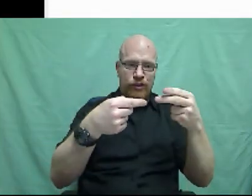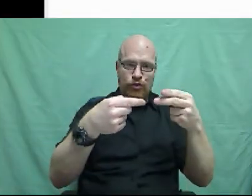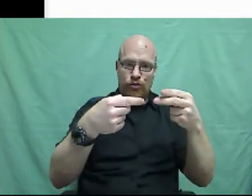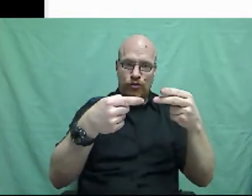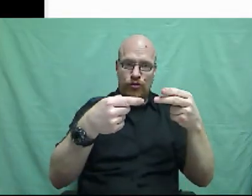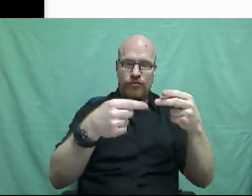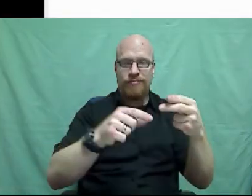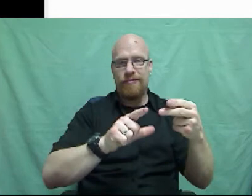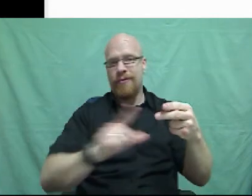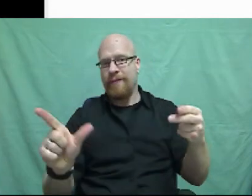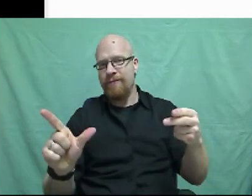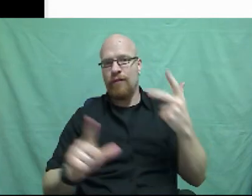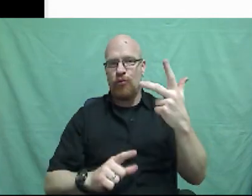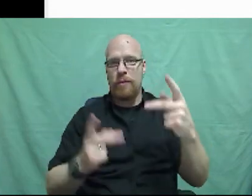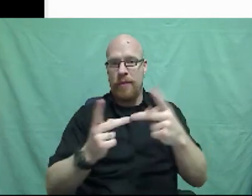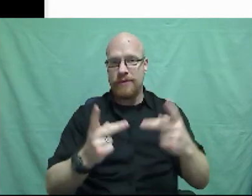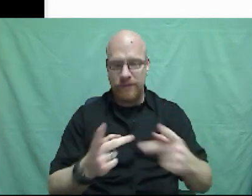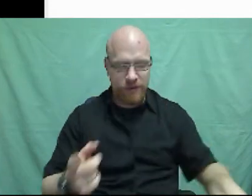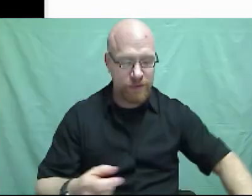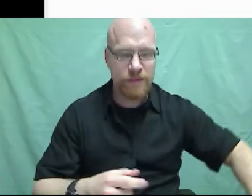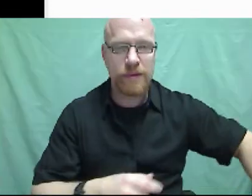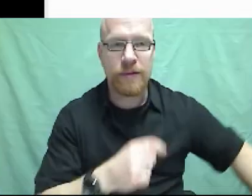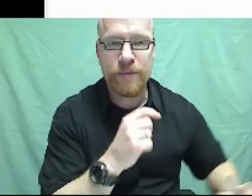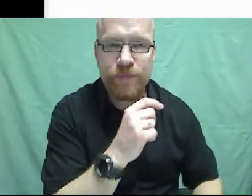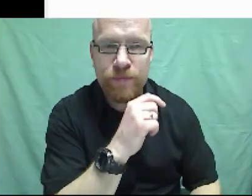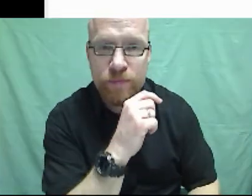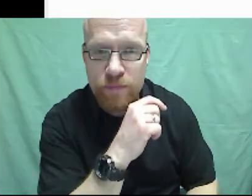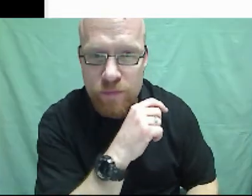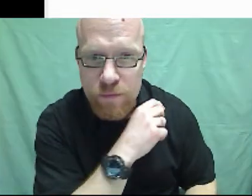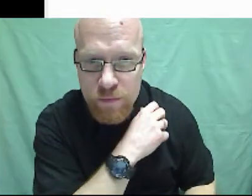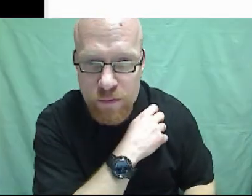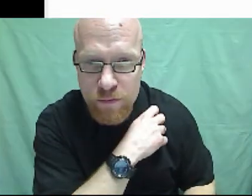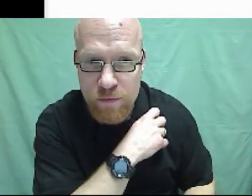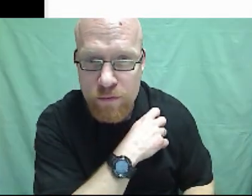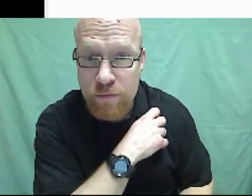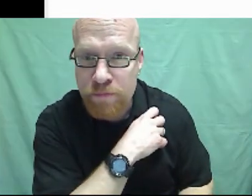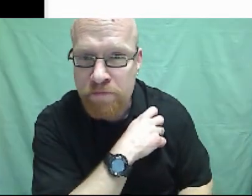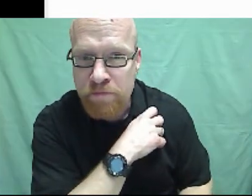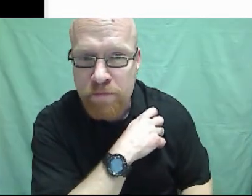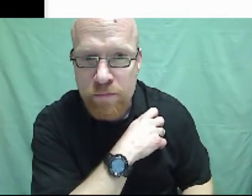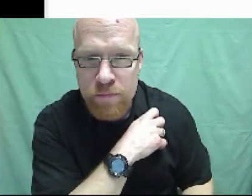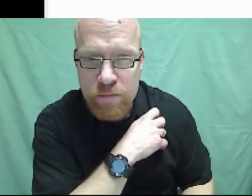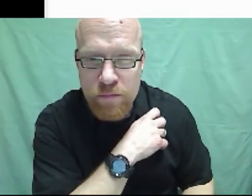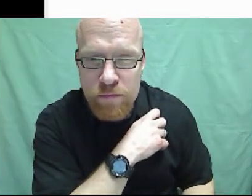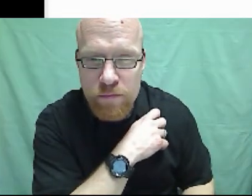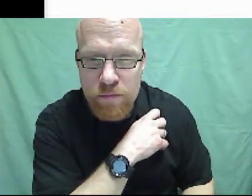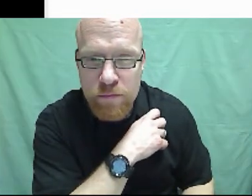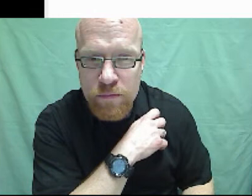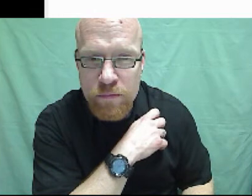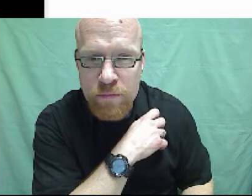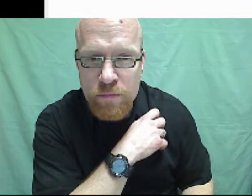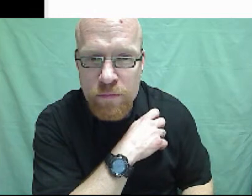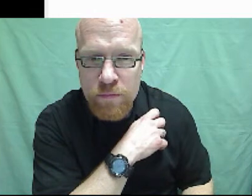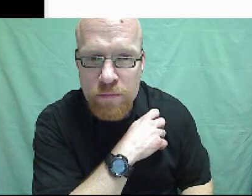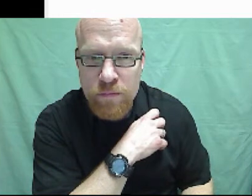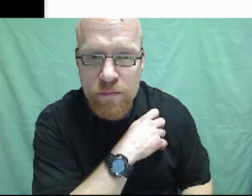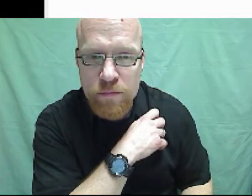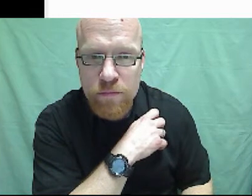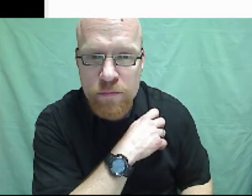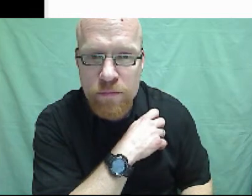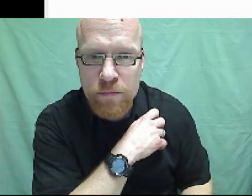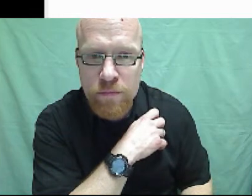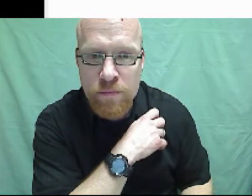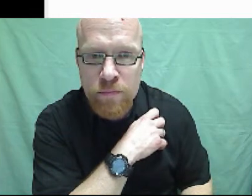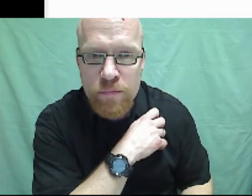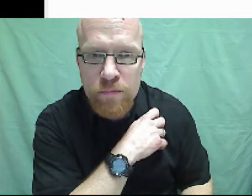Left. Because within the form of this, we have x minus a negative h, -3. So it's going